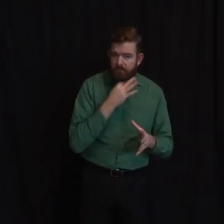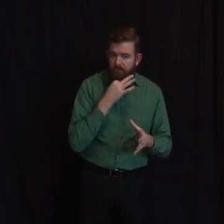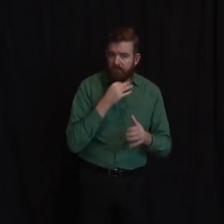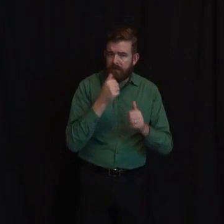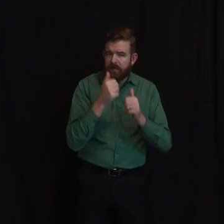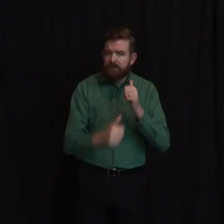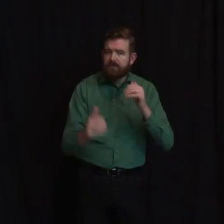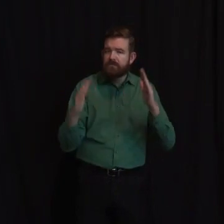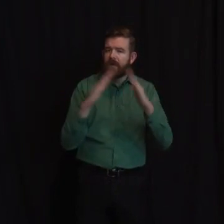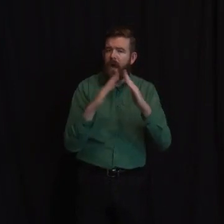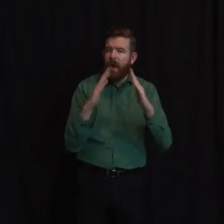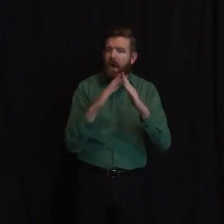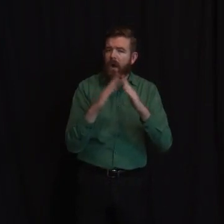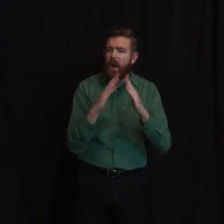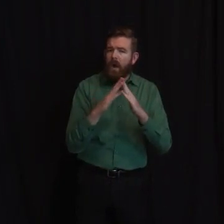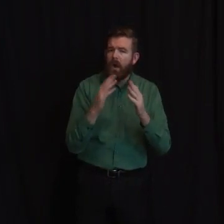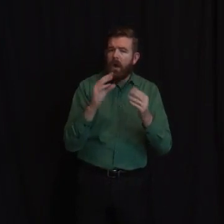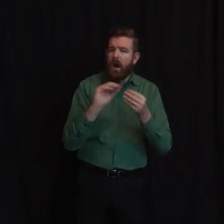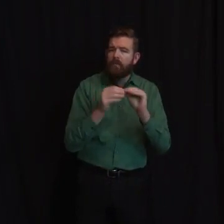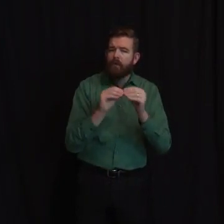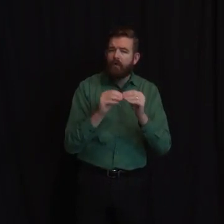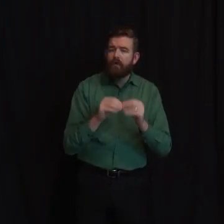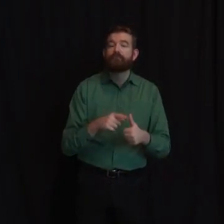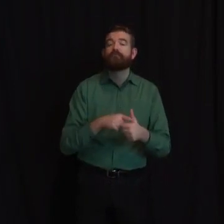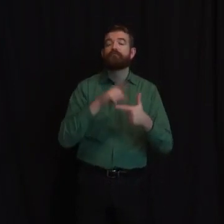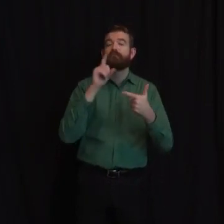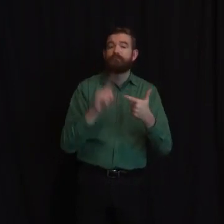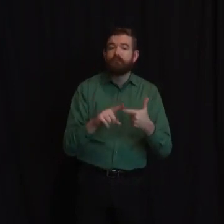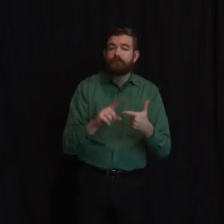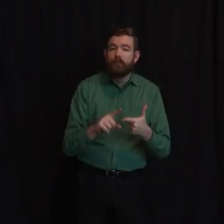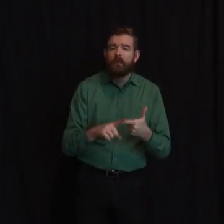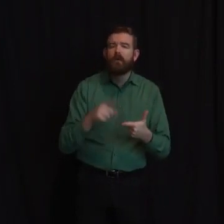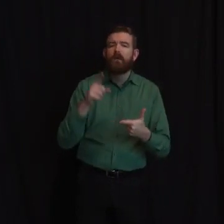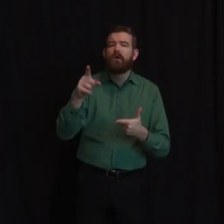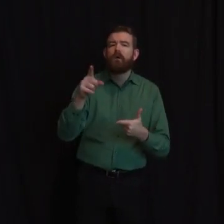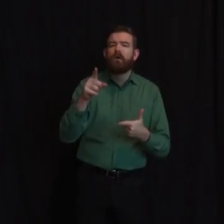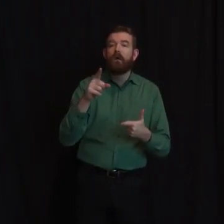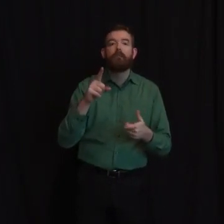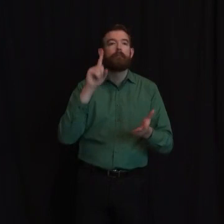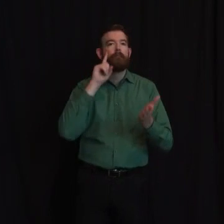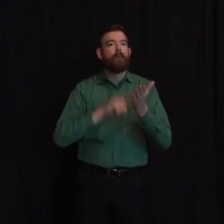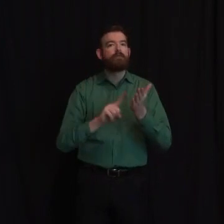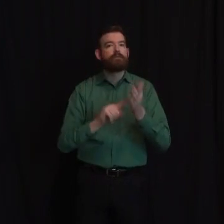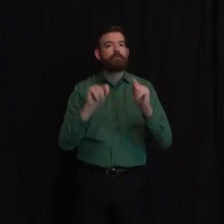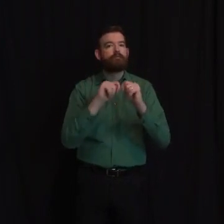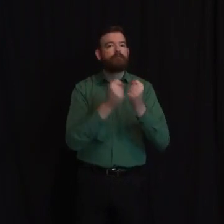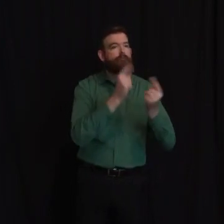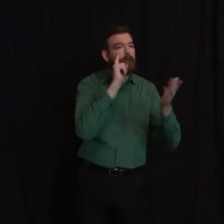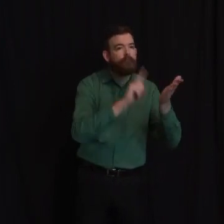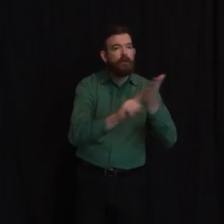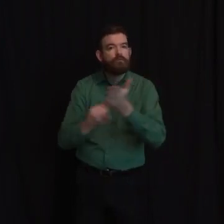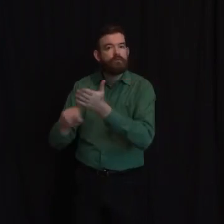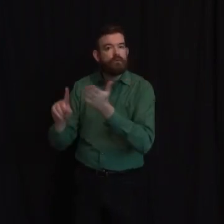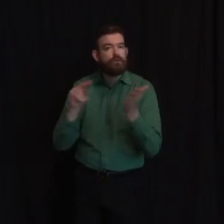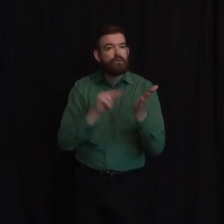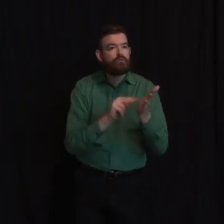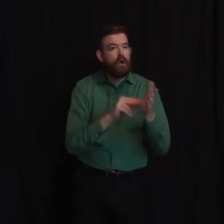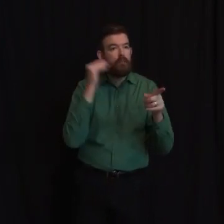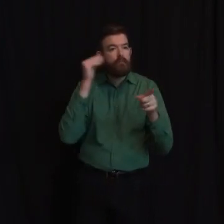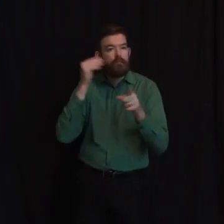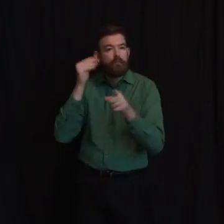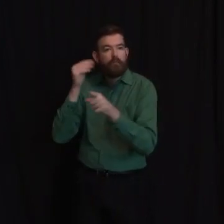or detailing on the inspections and teams sent to the nursing homes? Governor, any chance you would ID those bad apple nursing